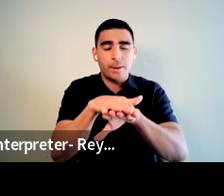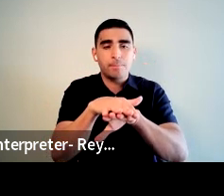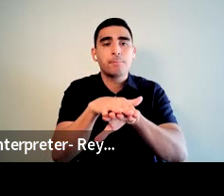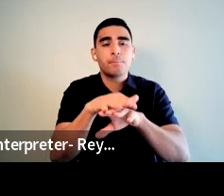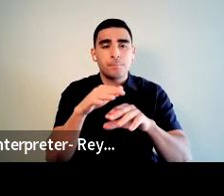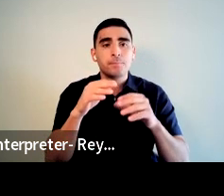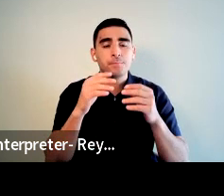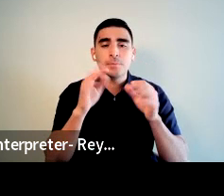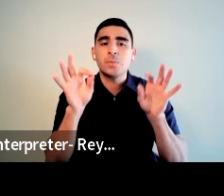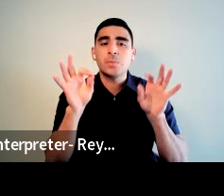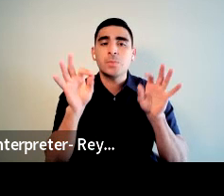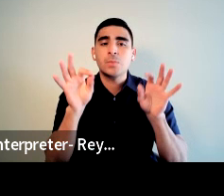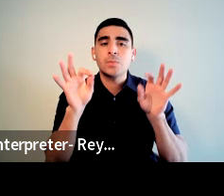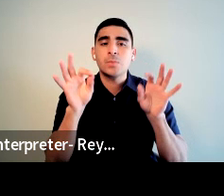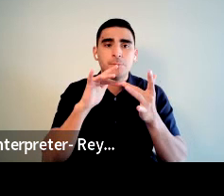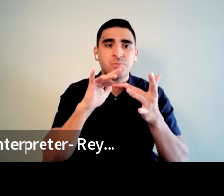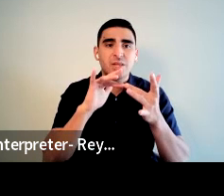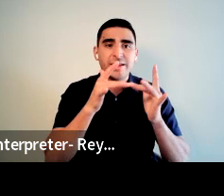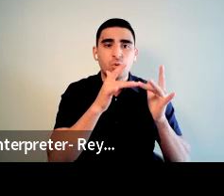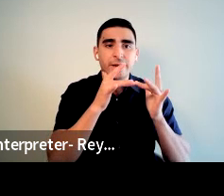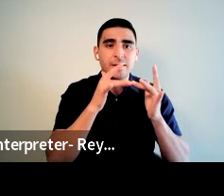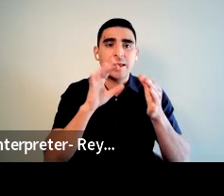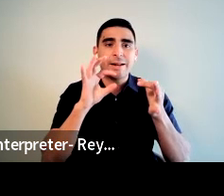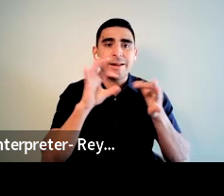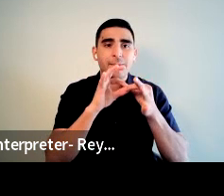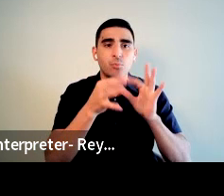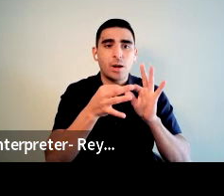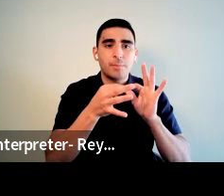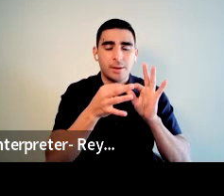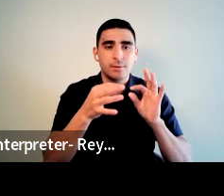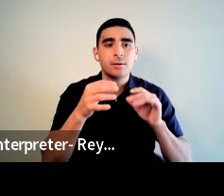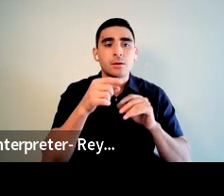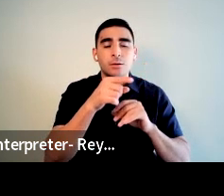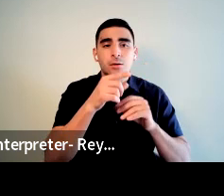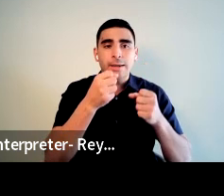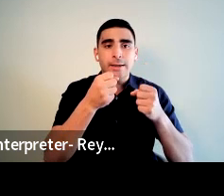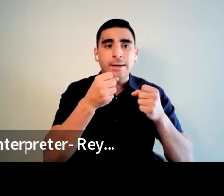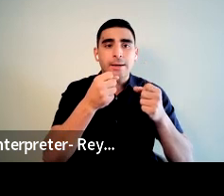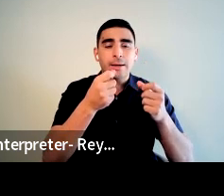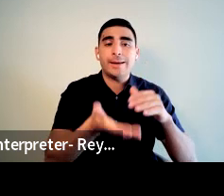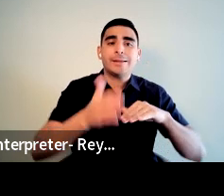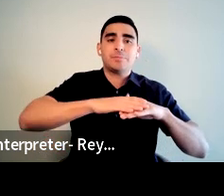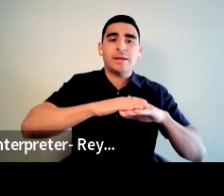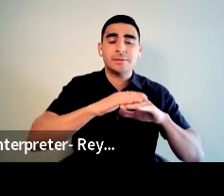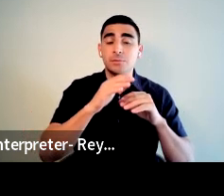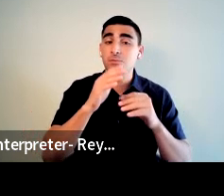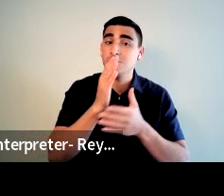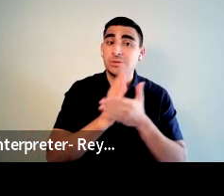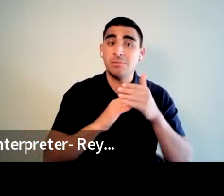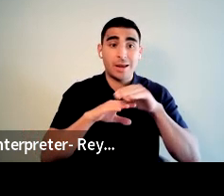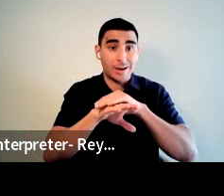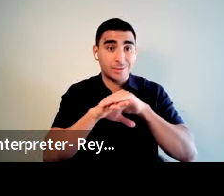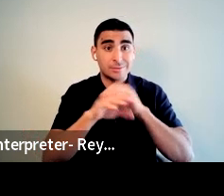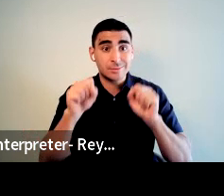internet and broadband expansion that has been talked about. So some of the access is really